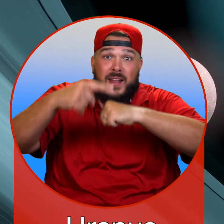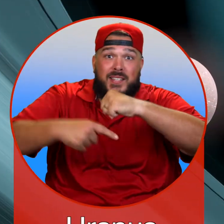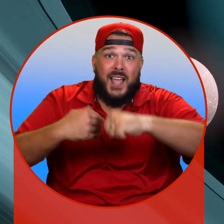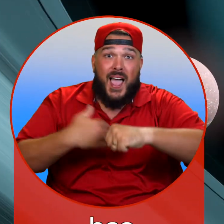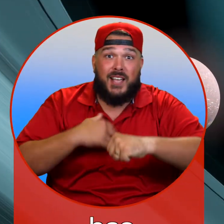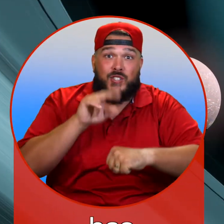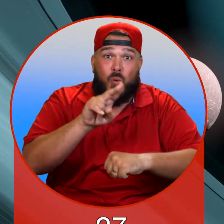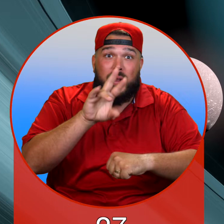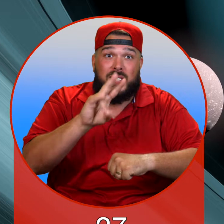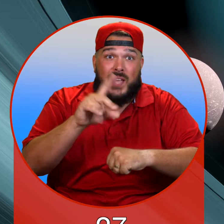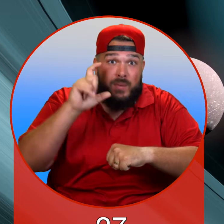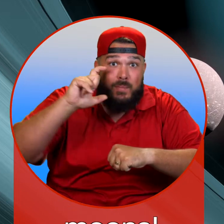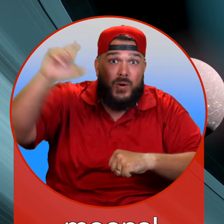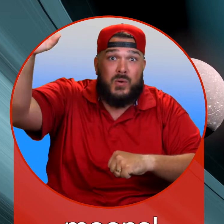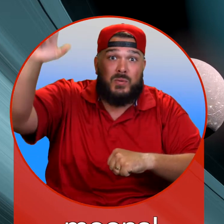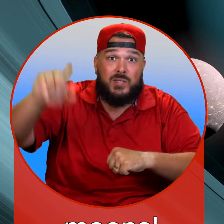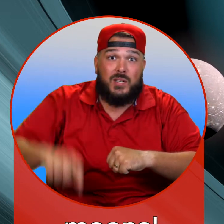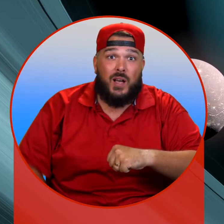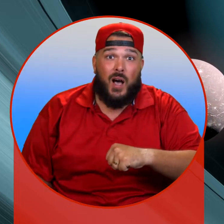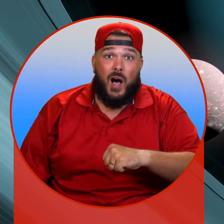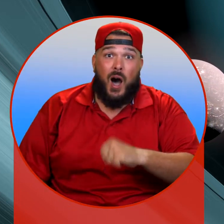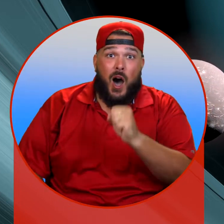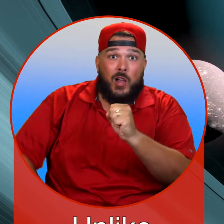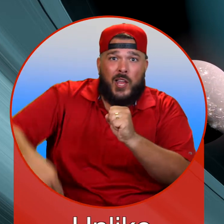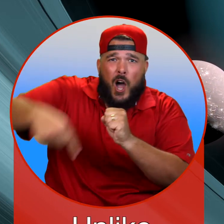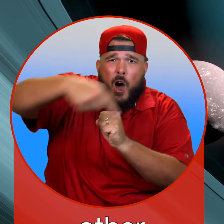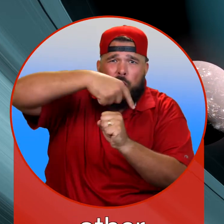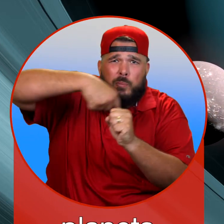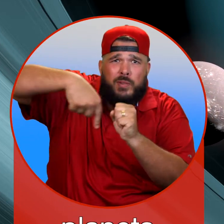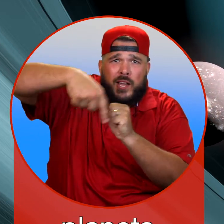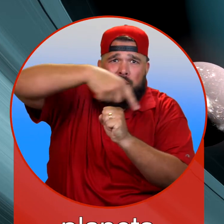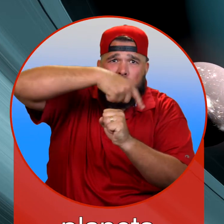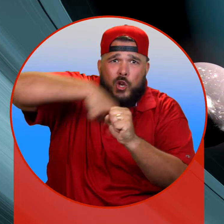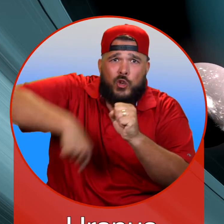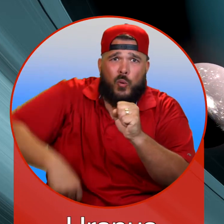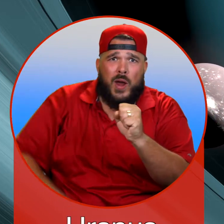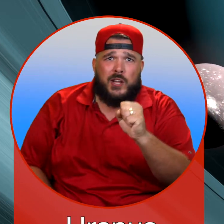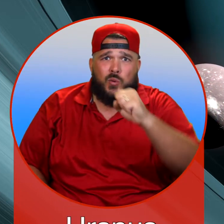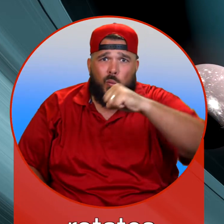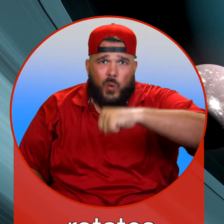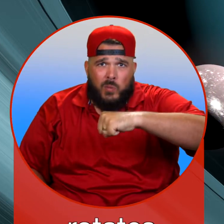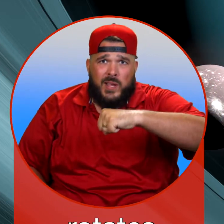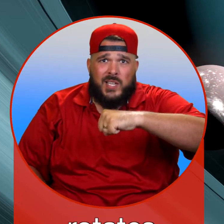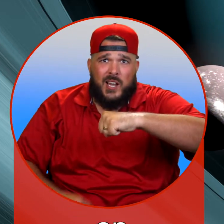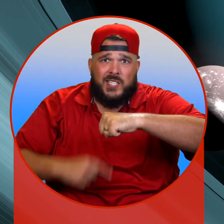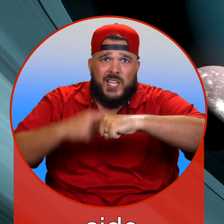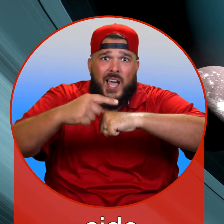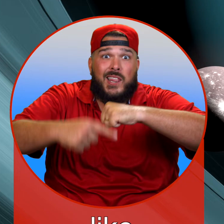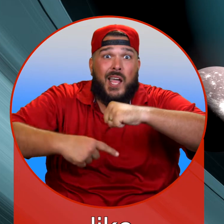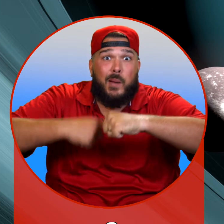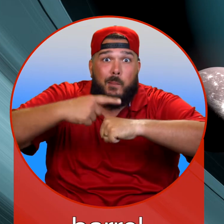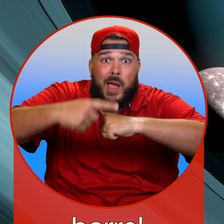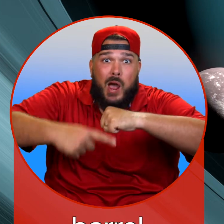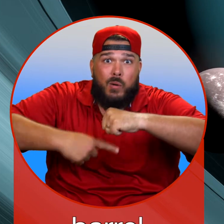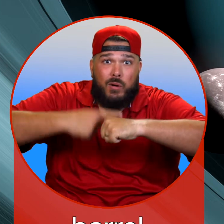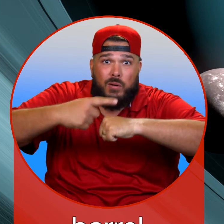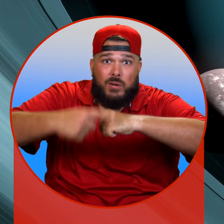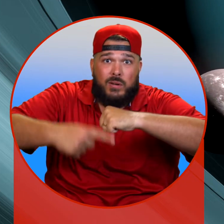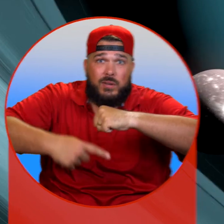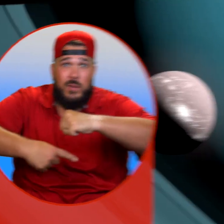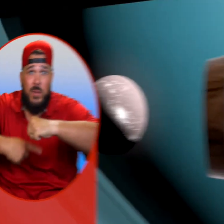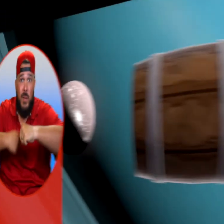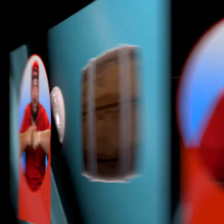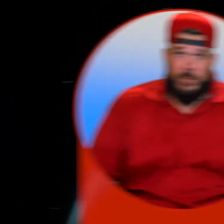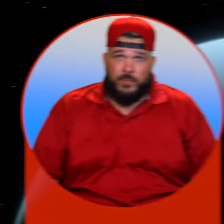Uranus has 27 moons. Unlike other planets, Uranus rotates on its side like a barrel.